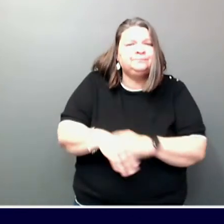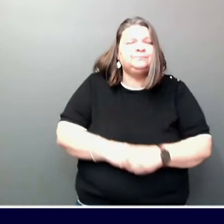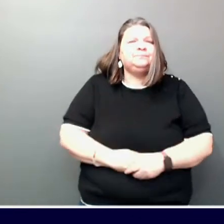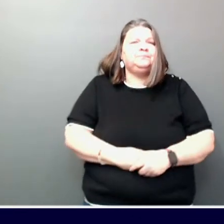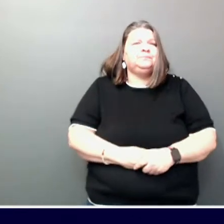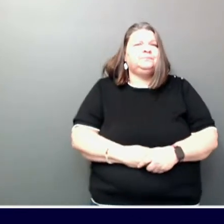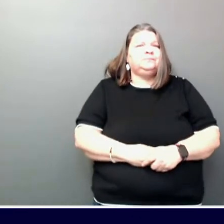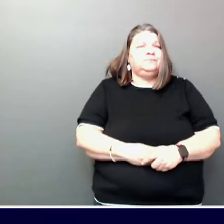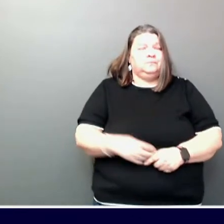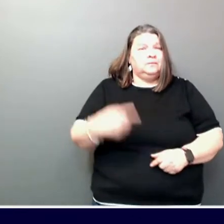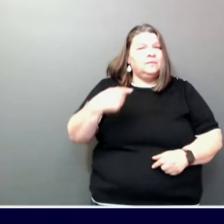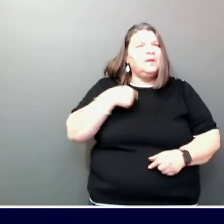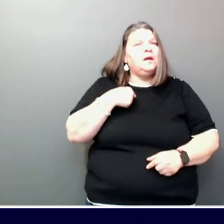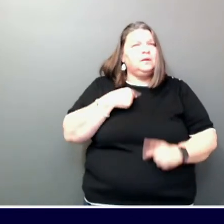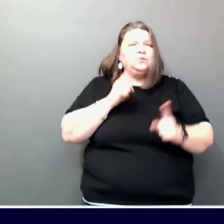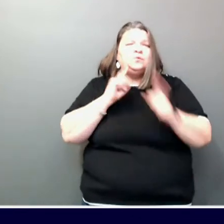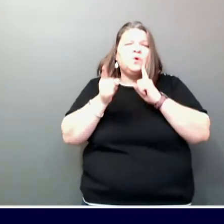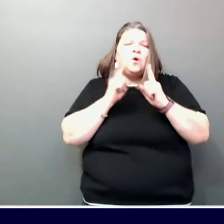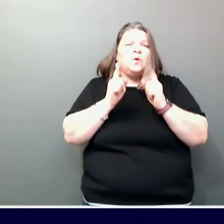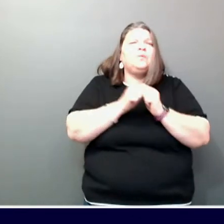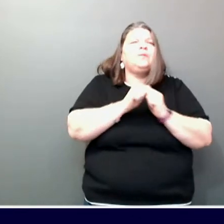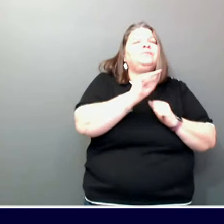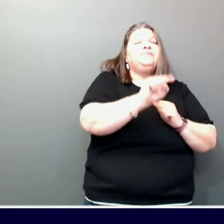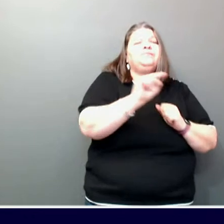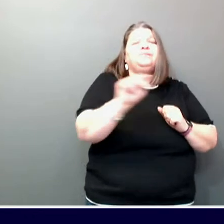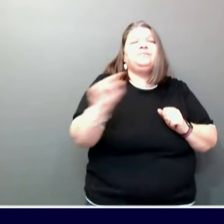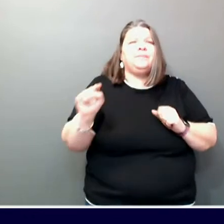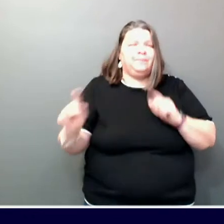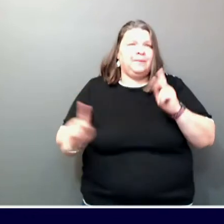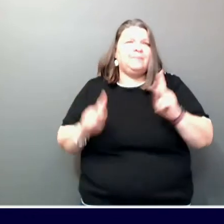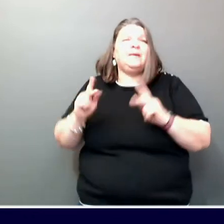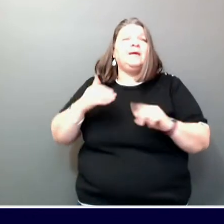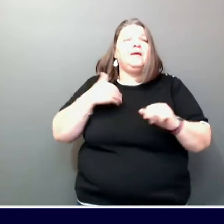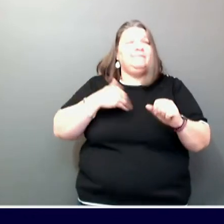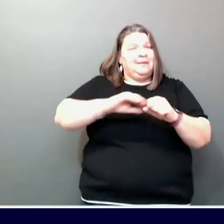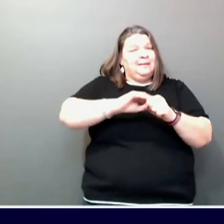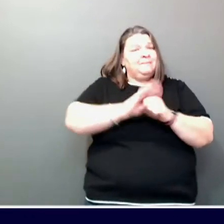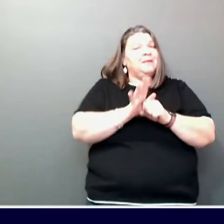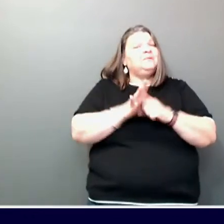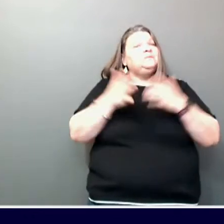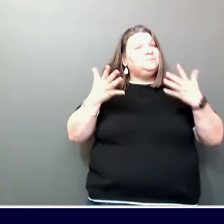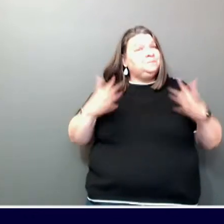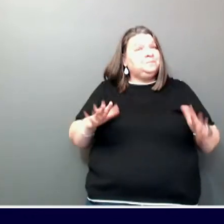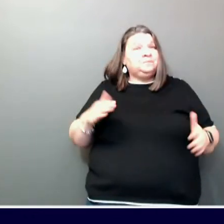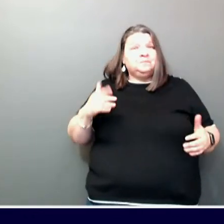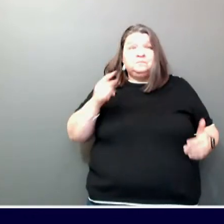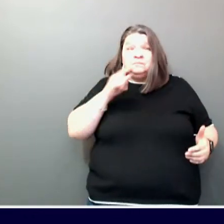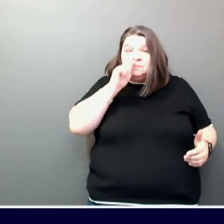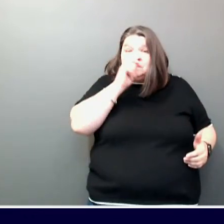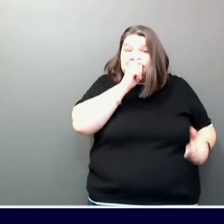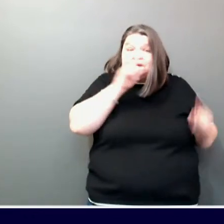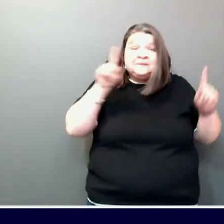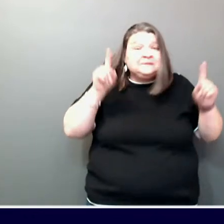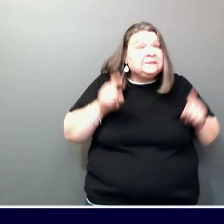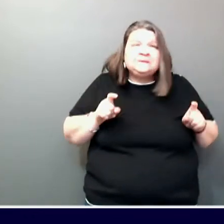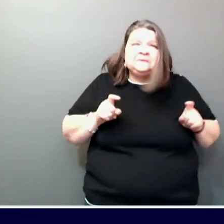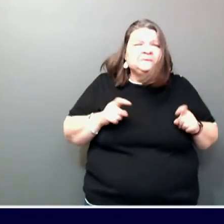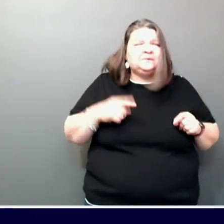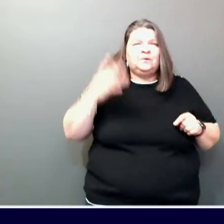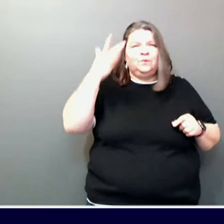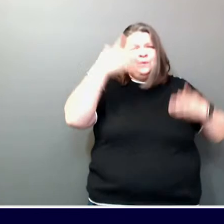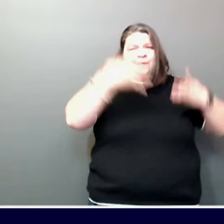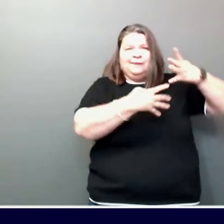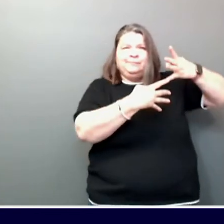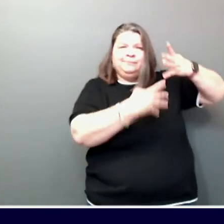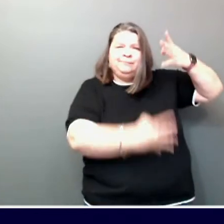a diagnosis because of the various challenges they faced. There's no question as well, Patty, that there is a high number of indirect deaths that